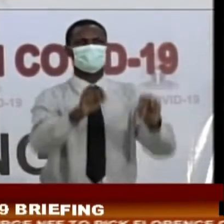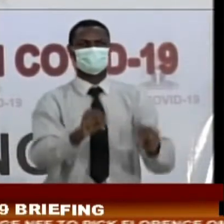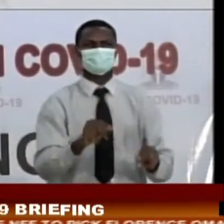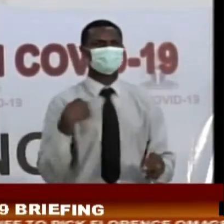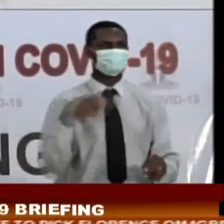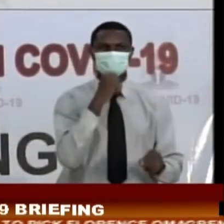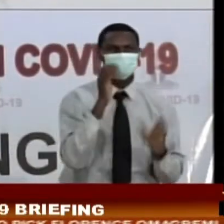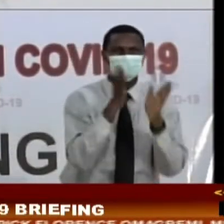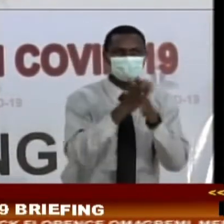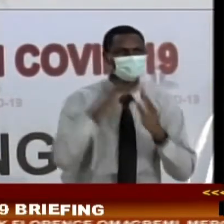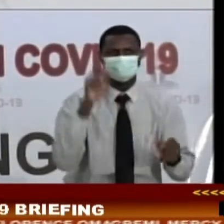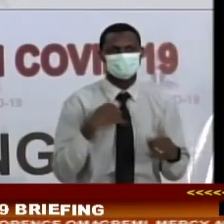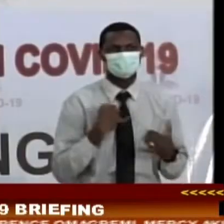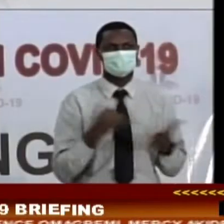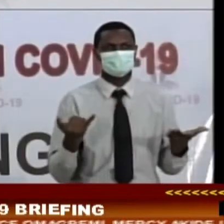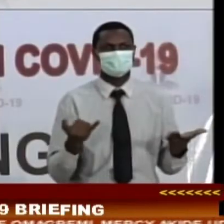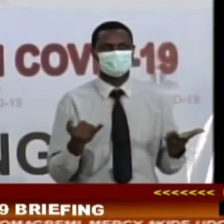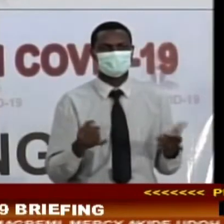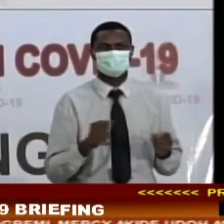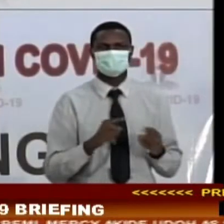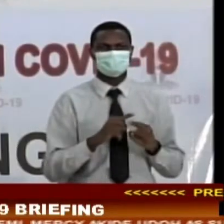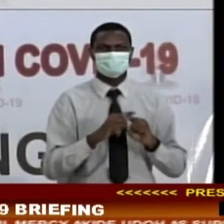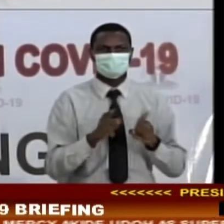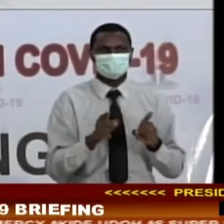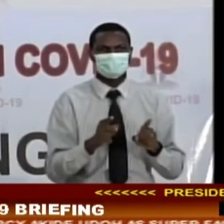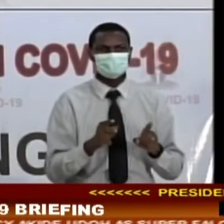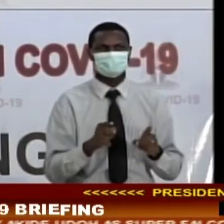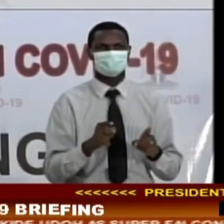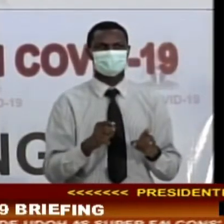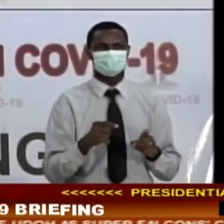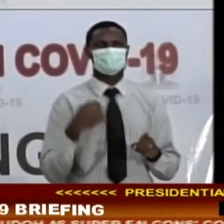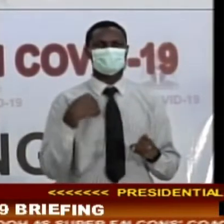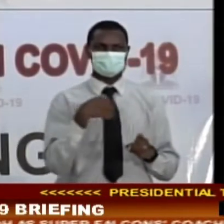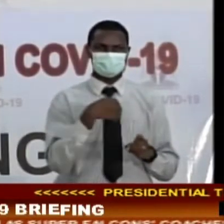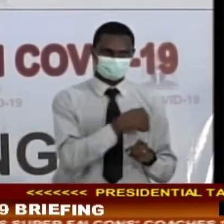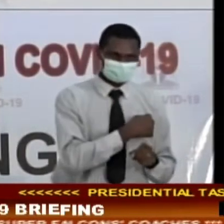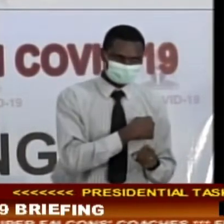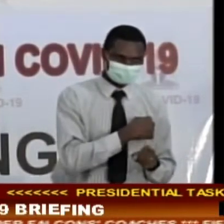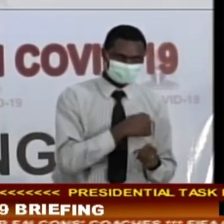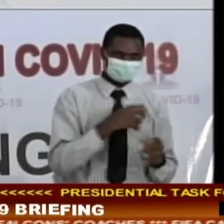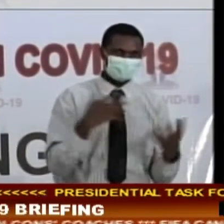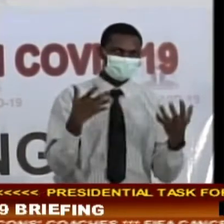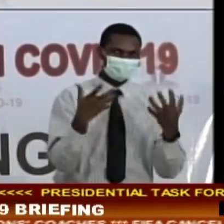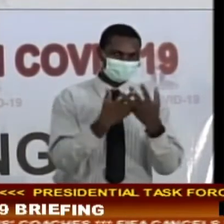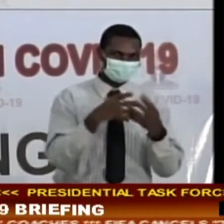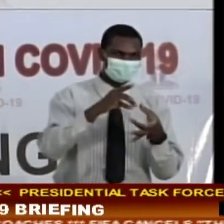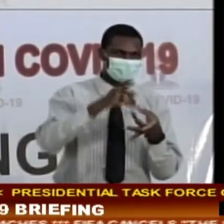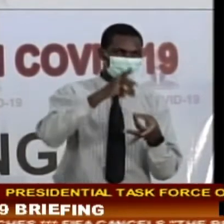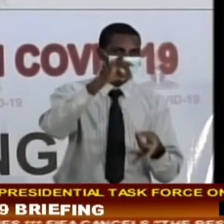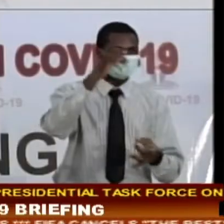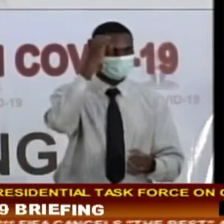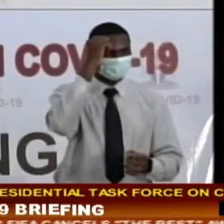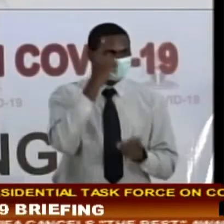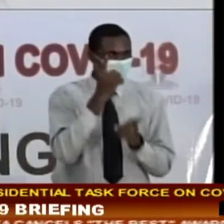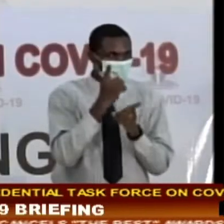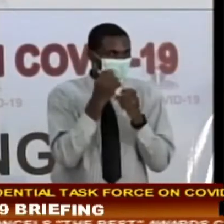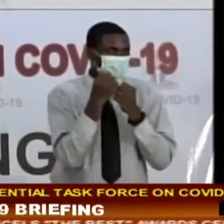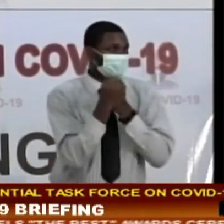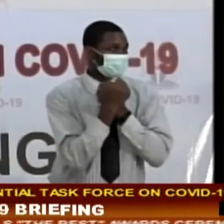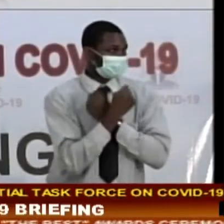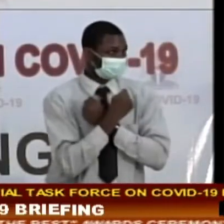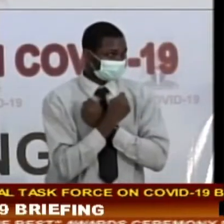it but it was taken in the spirit of Brotherly Love of African brotherly love